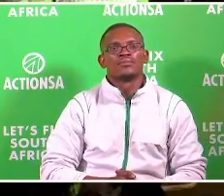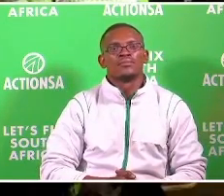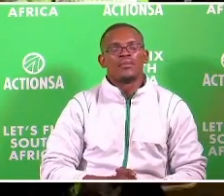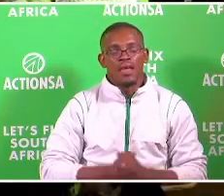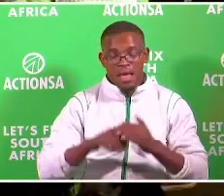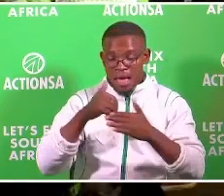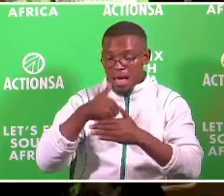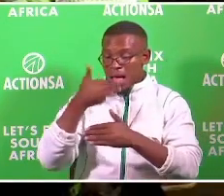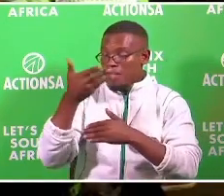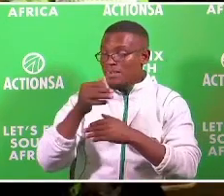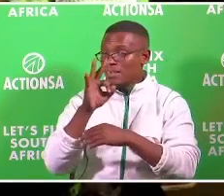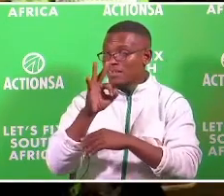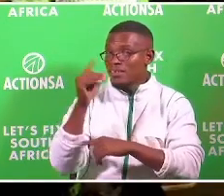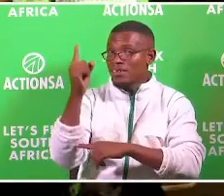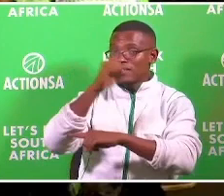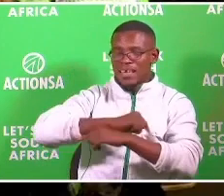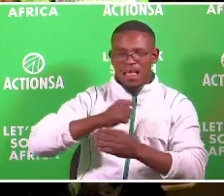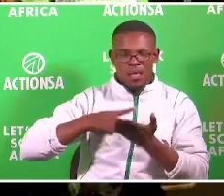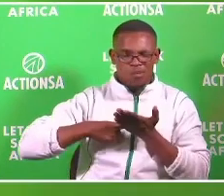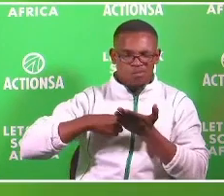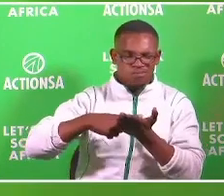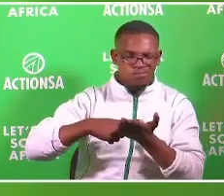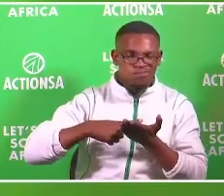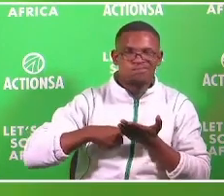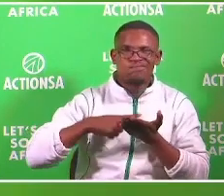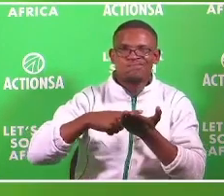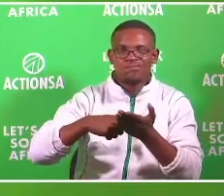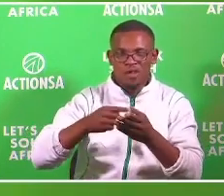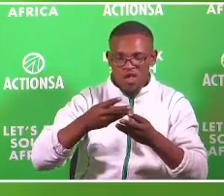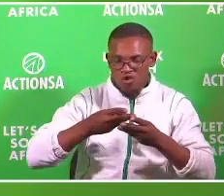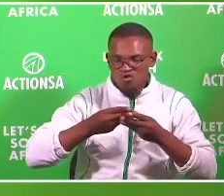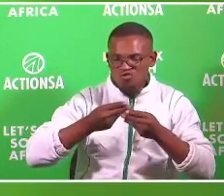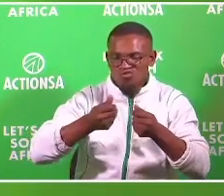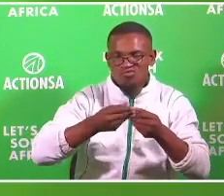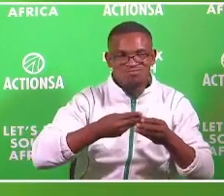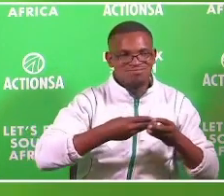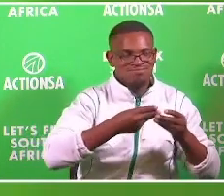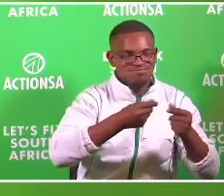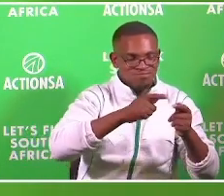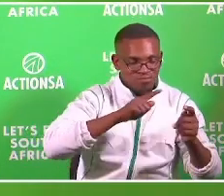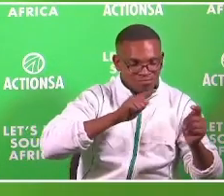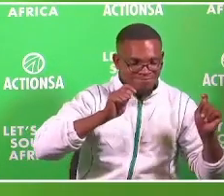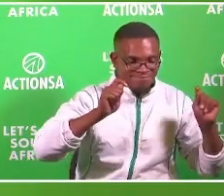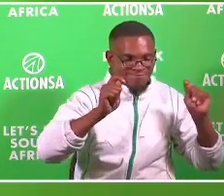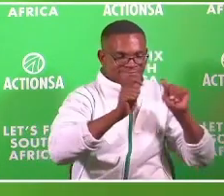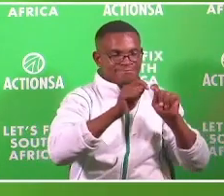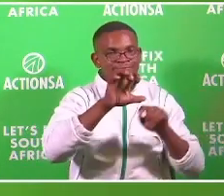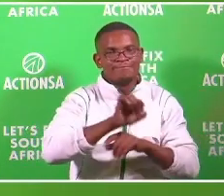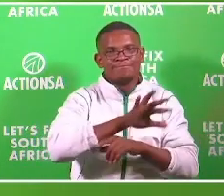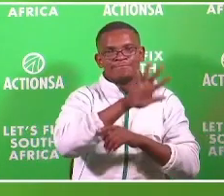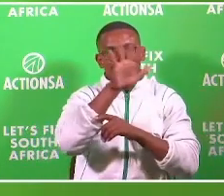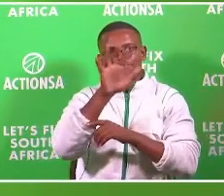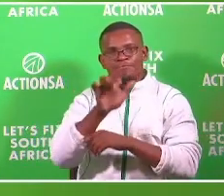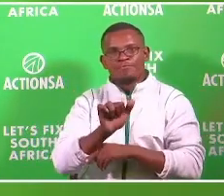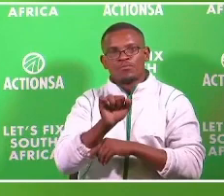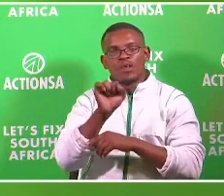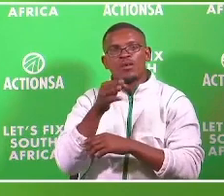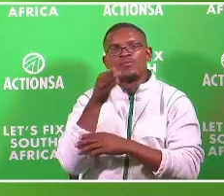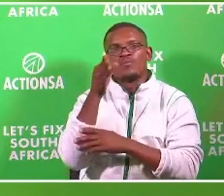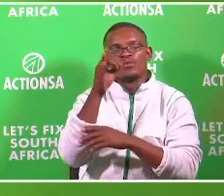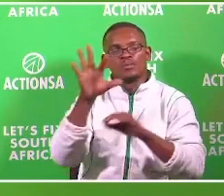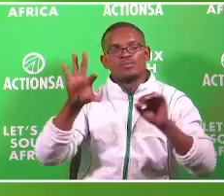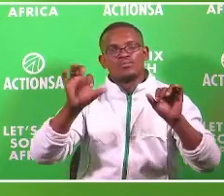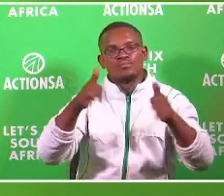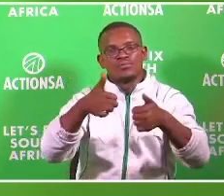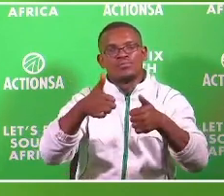After these 3 days of discussions, the solutions will transform South Africa into a prosperous future for